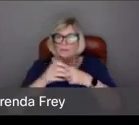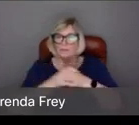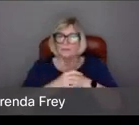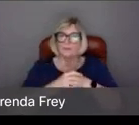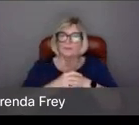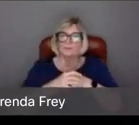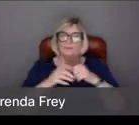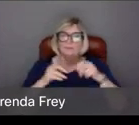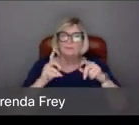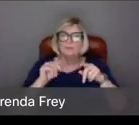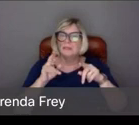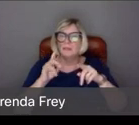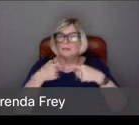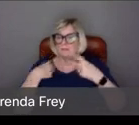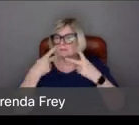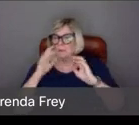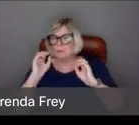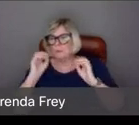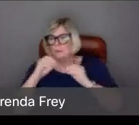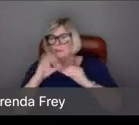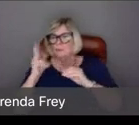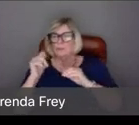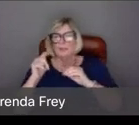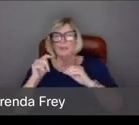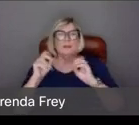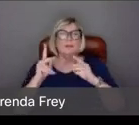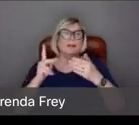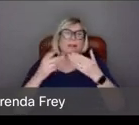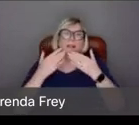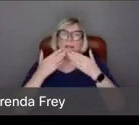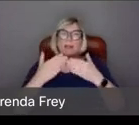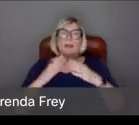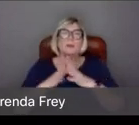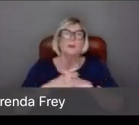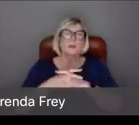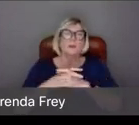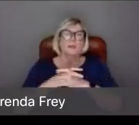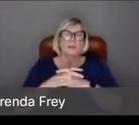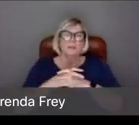I haven't seen anything in the chat yet. All right, great. Thanks, David.